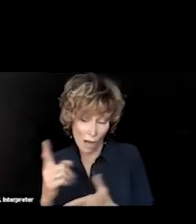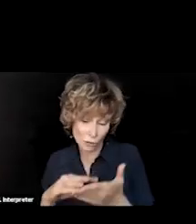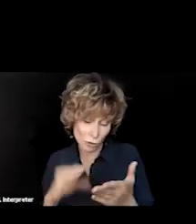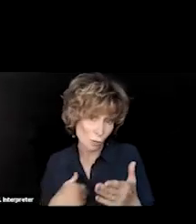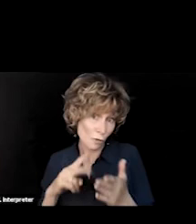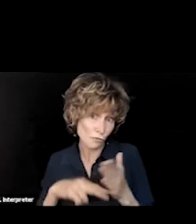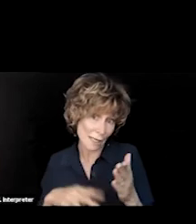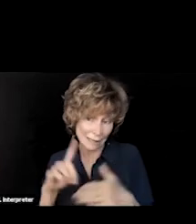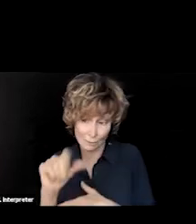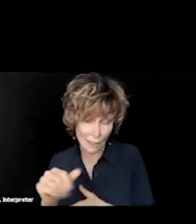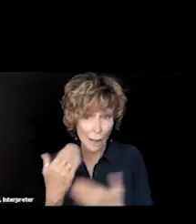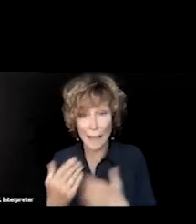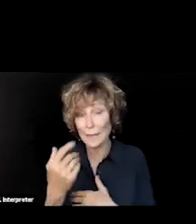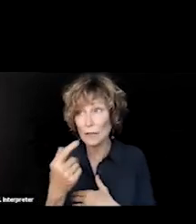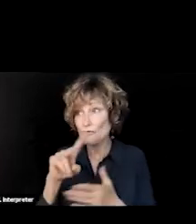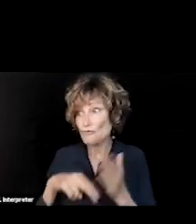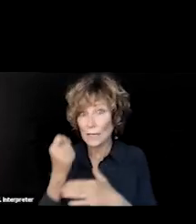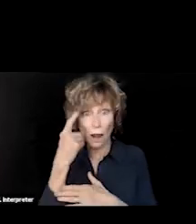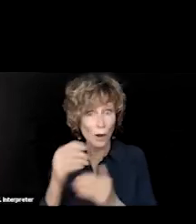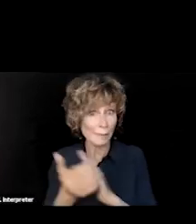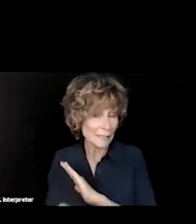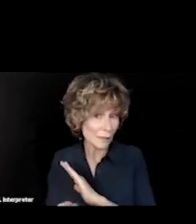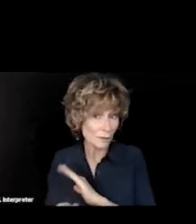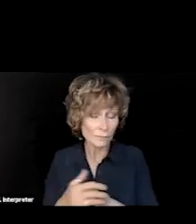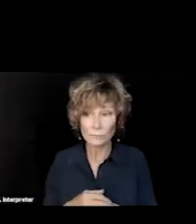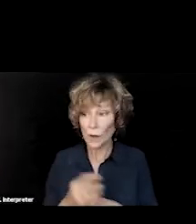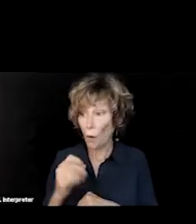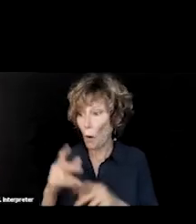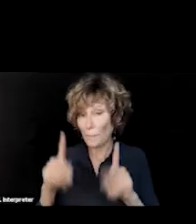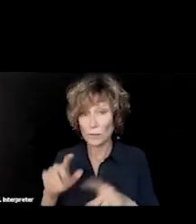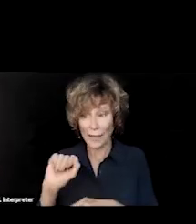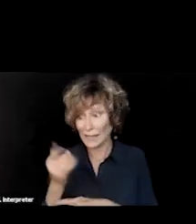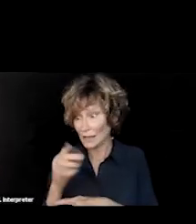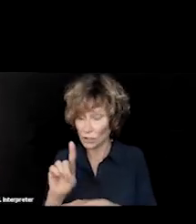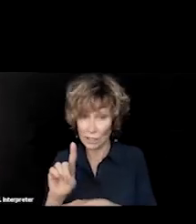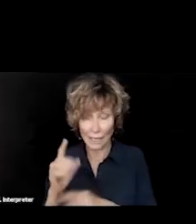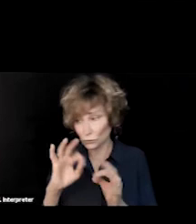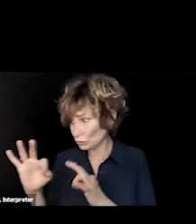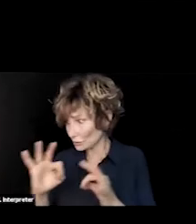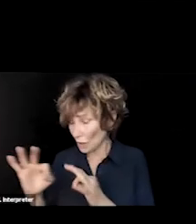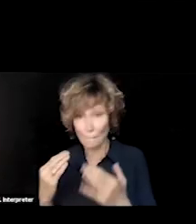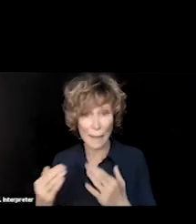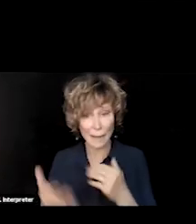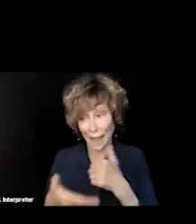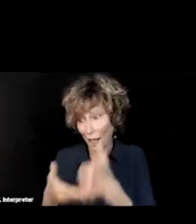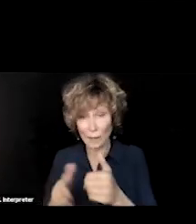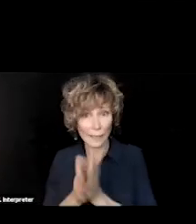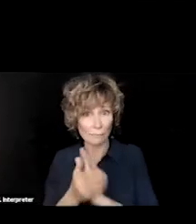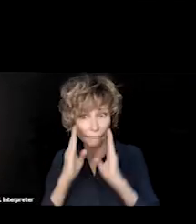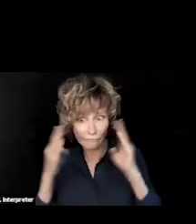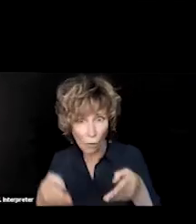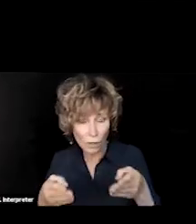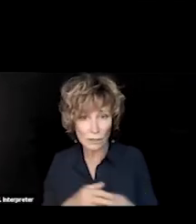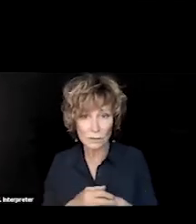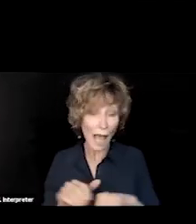might be reading comprehension skills. For one with attention deficit who's often distracted, it might be focus. For one who